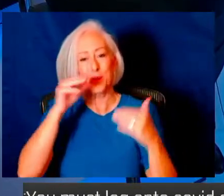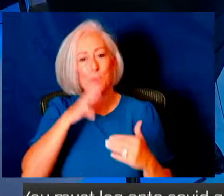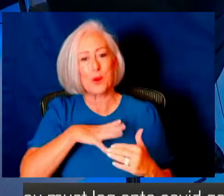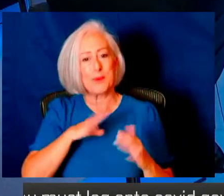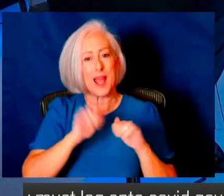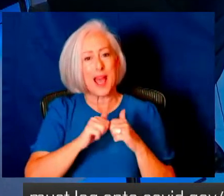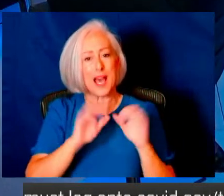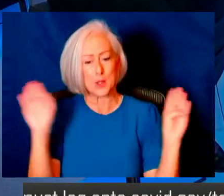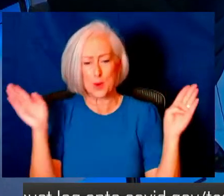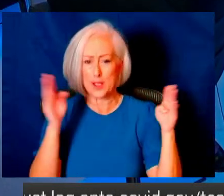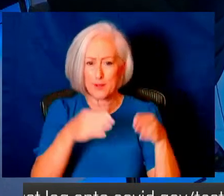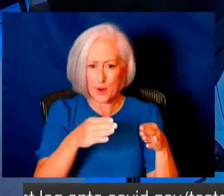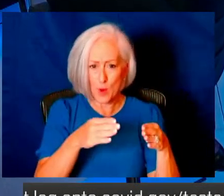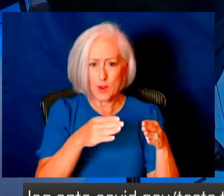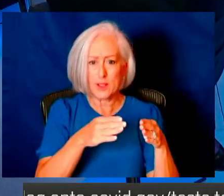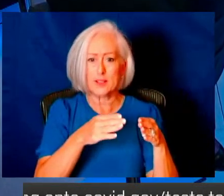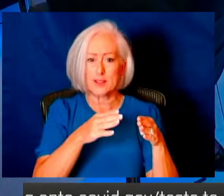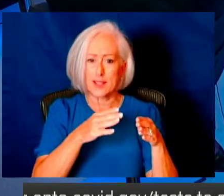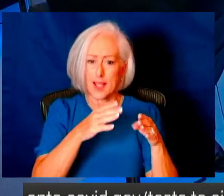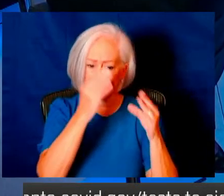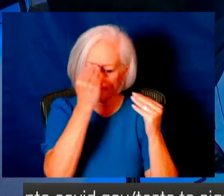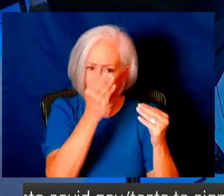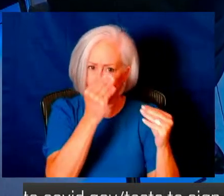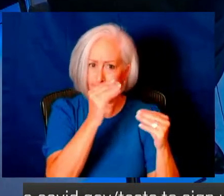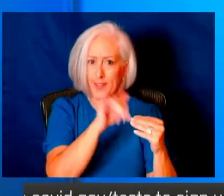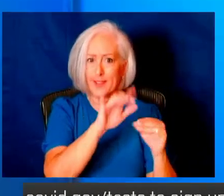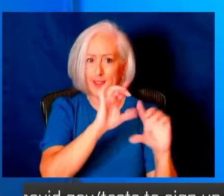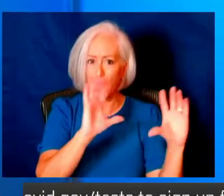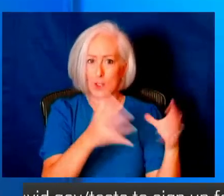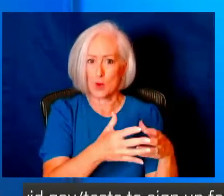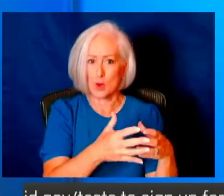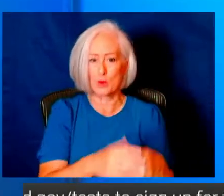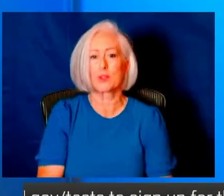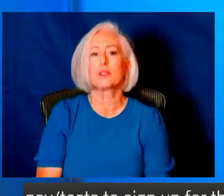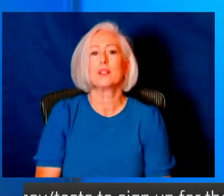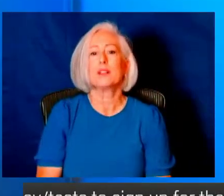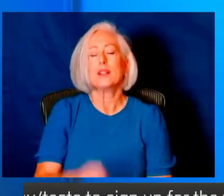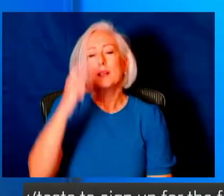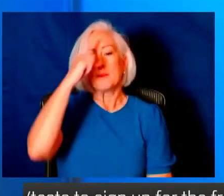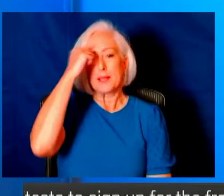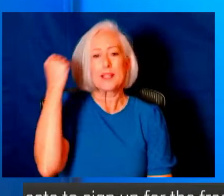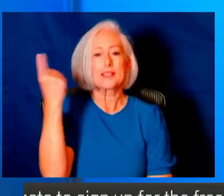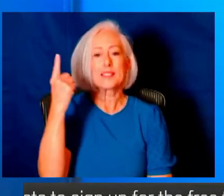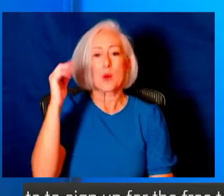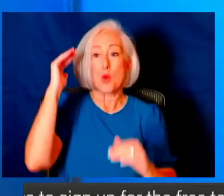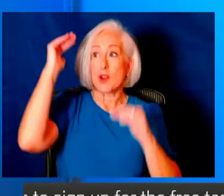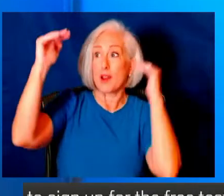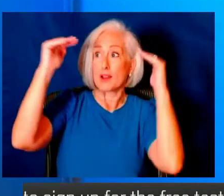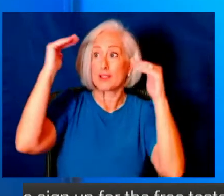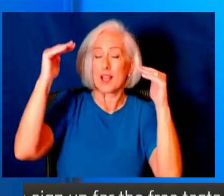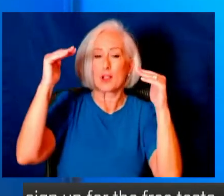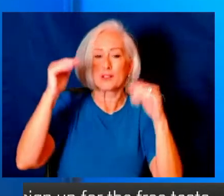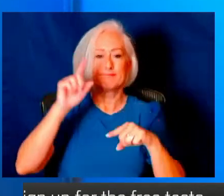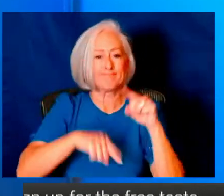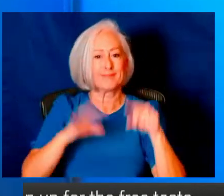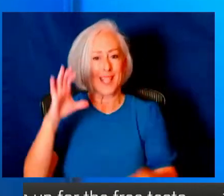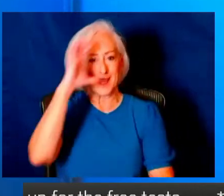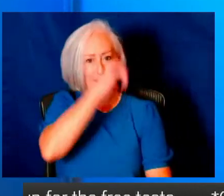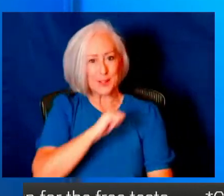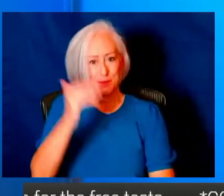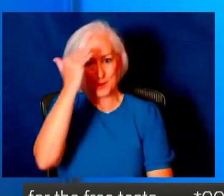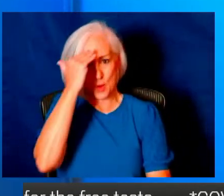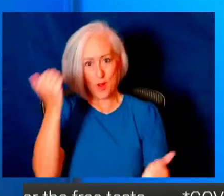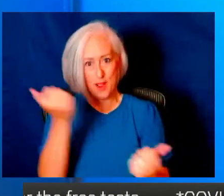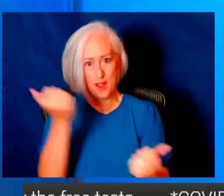we have to begin with understanding that just because someone is an adult, we can't assume that they know everything there is to know about their sexual